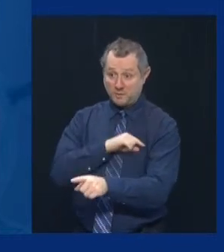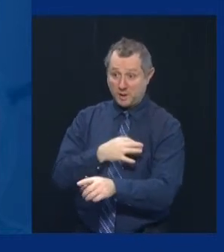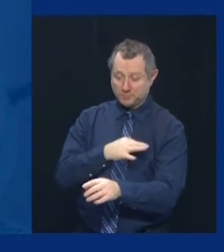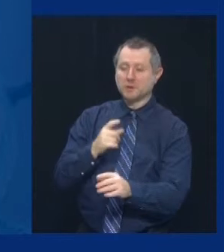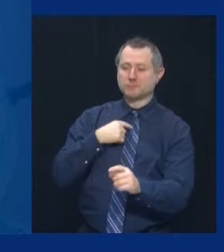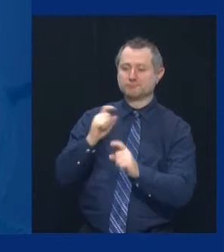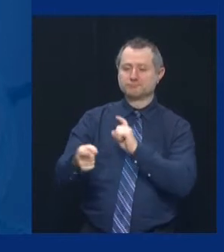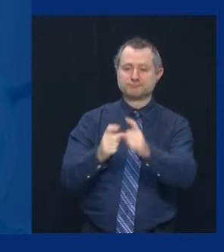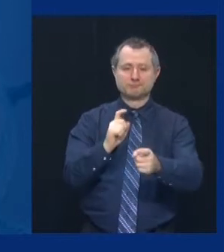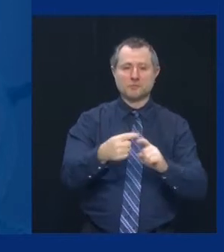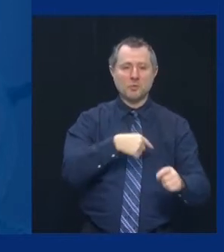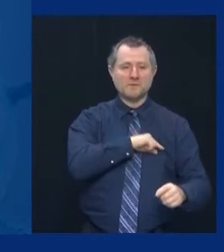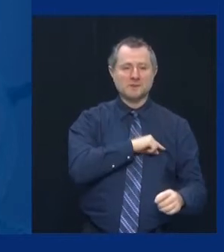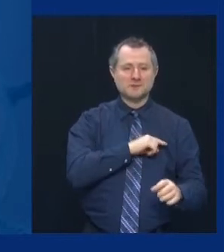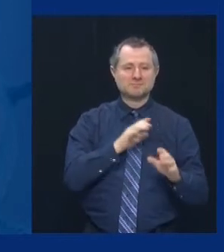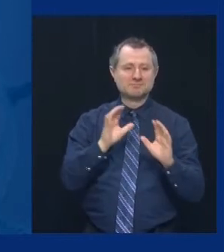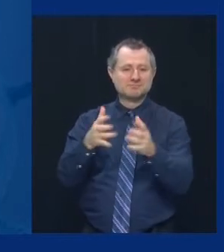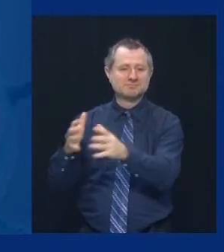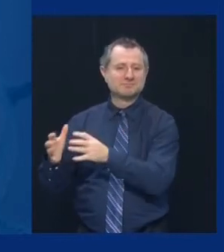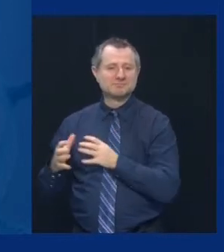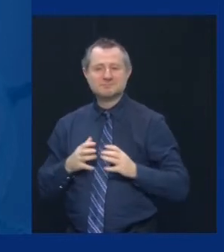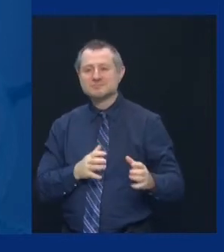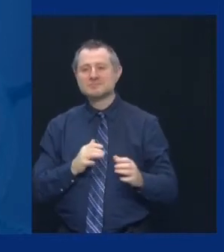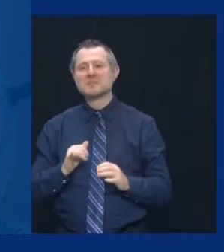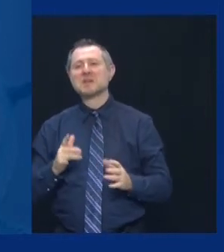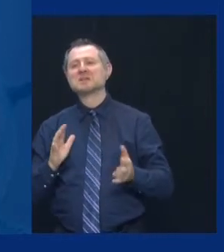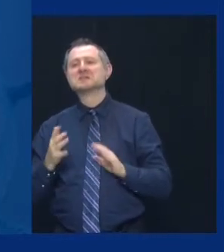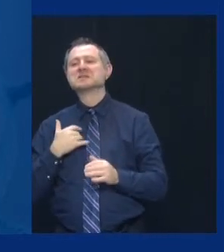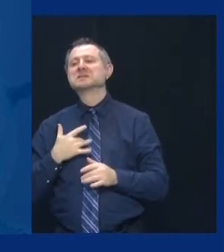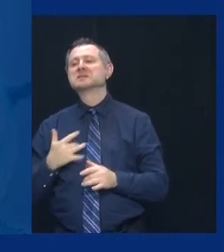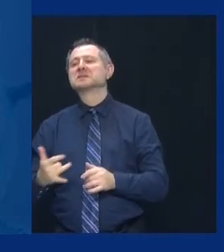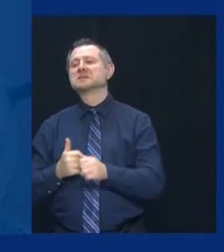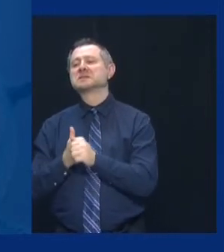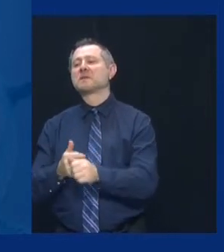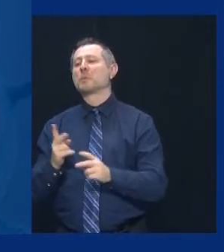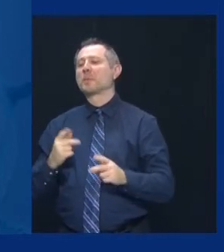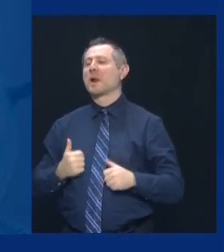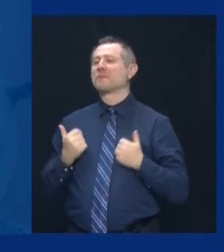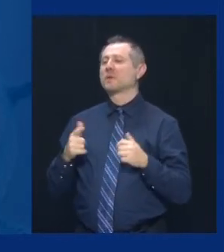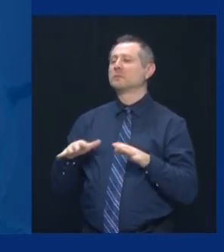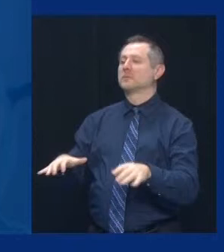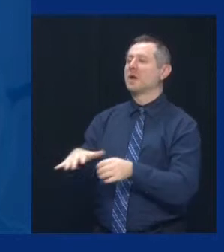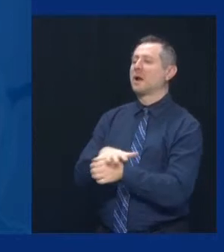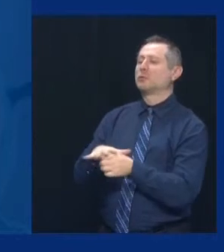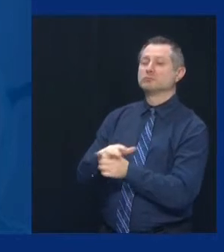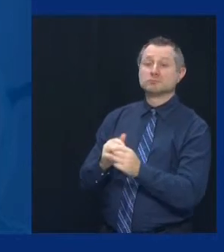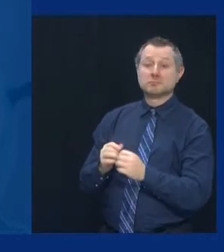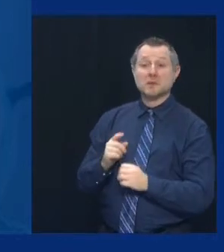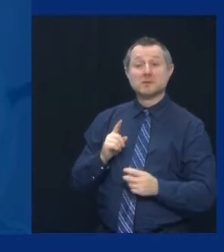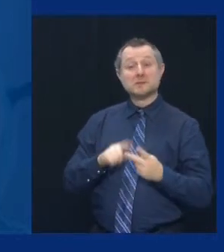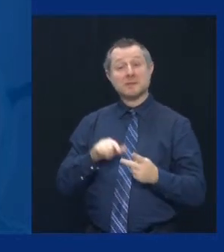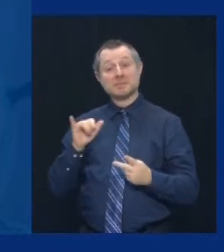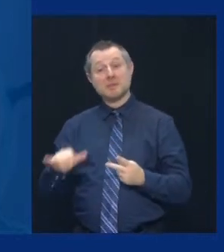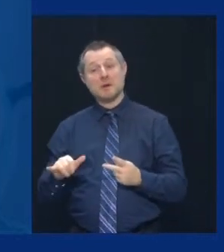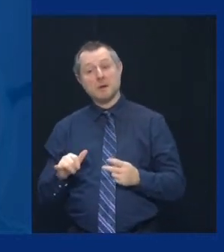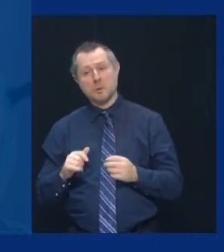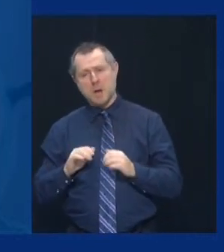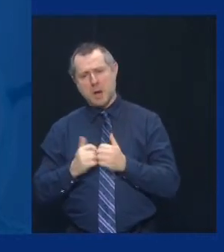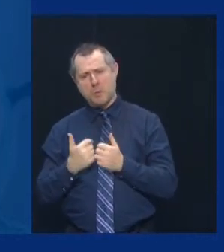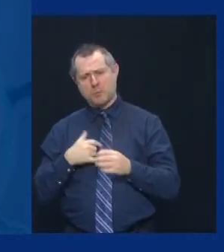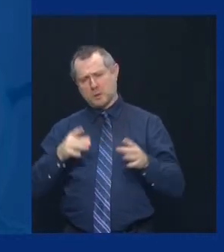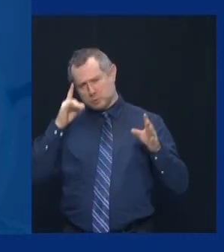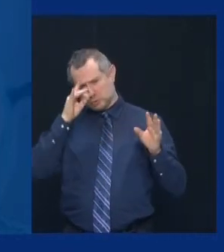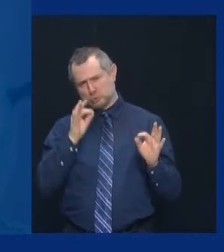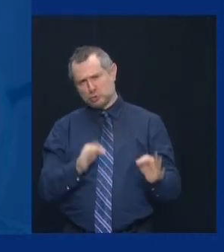It's probably roughly proportionate to the population, but that's how we do the allocation. It's not